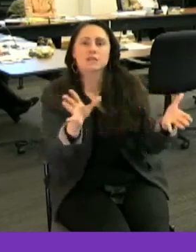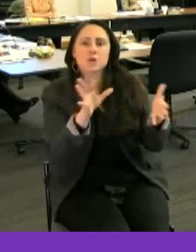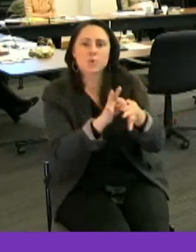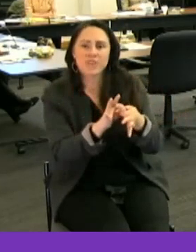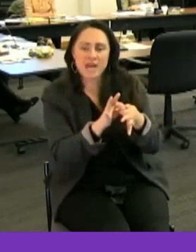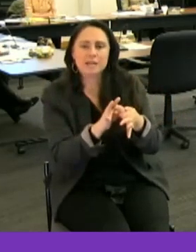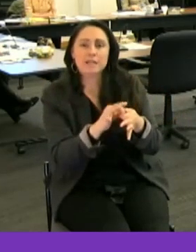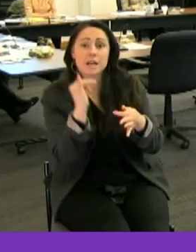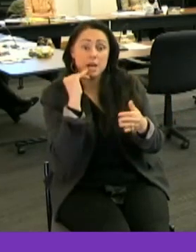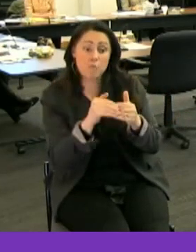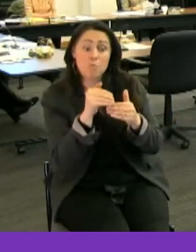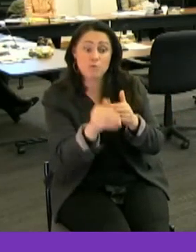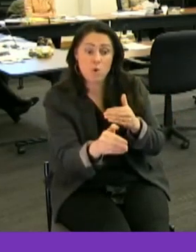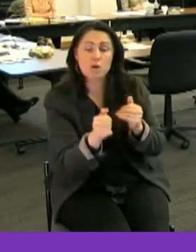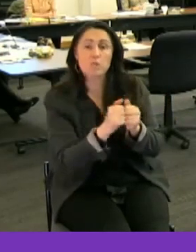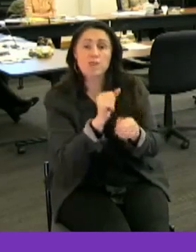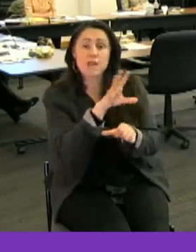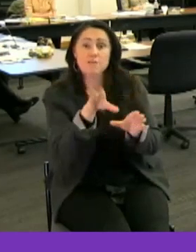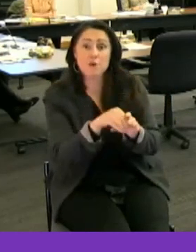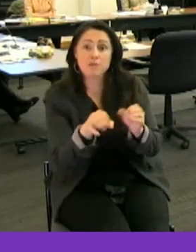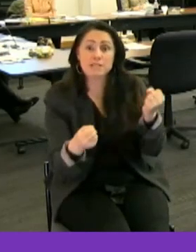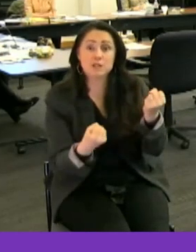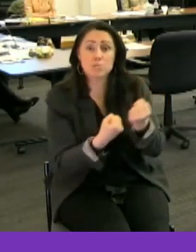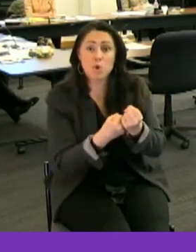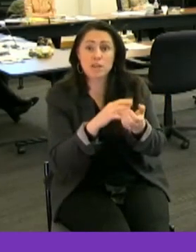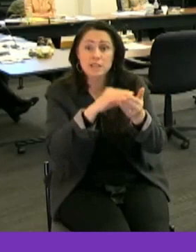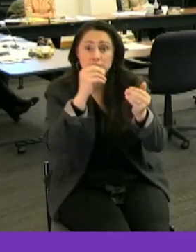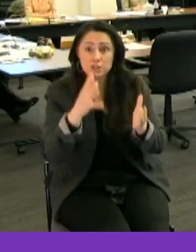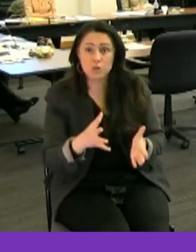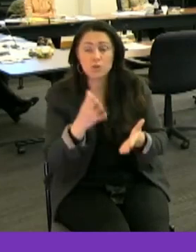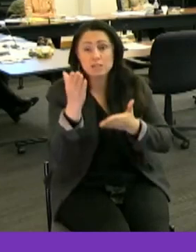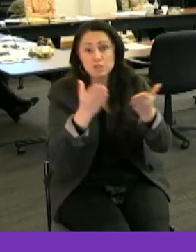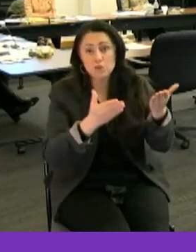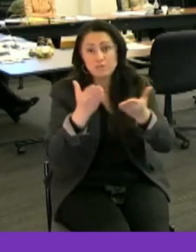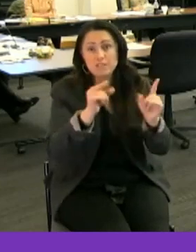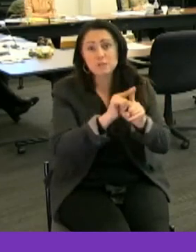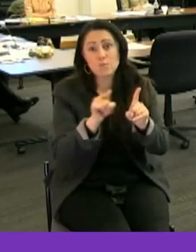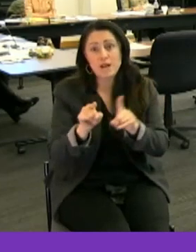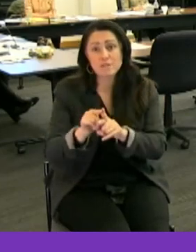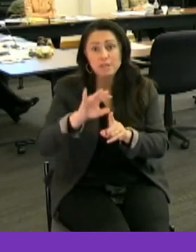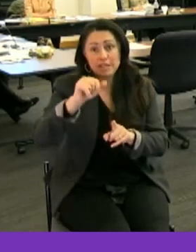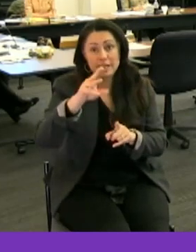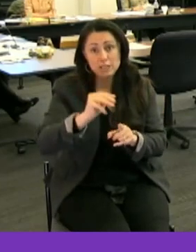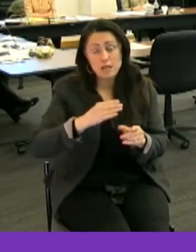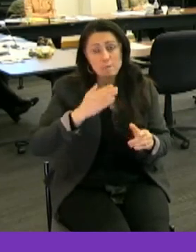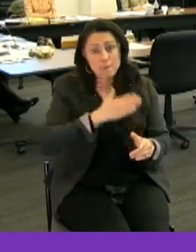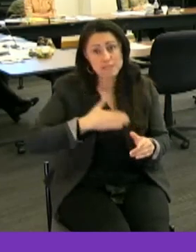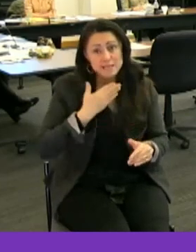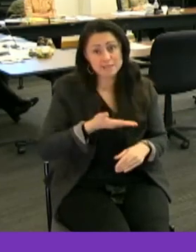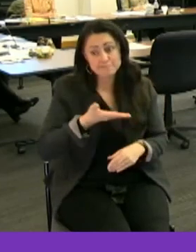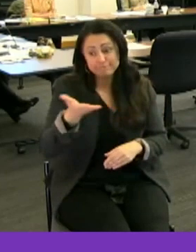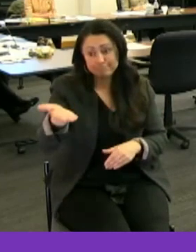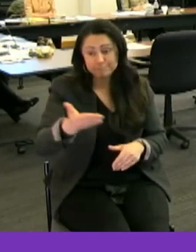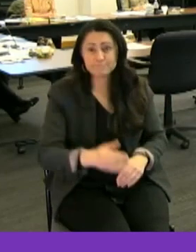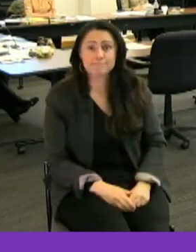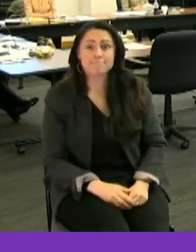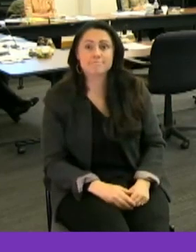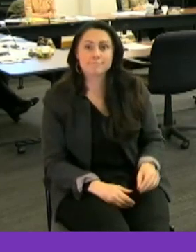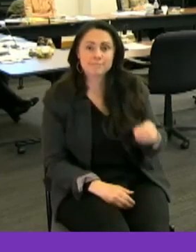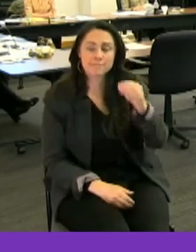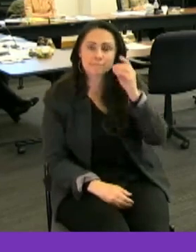associated if we move forward with involving and supporting student support services as well. So Jim, please.